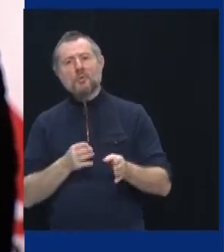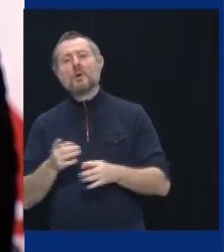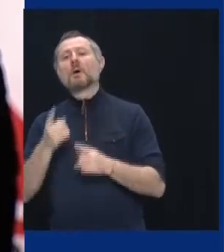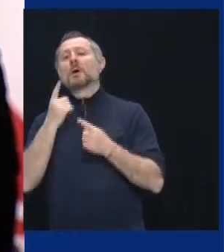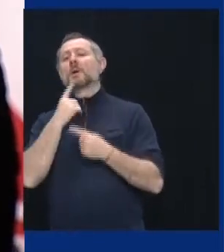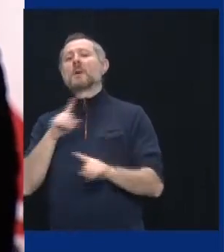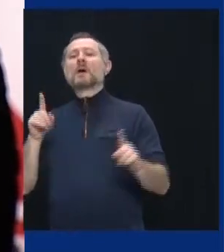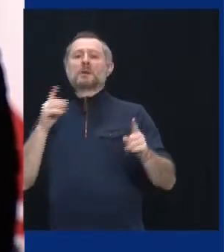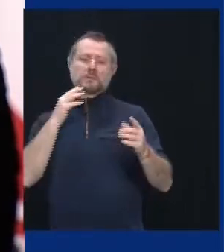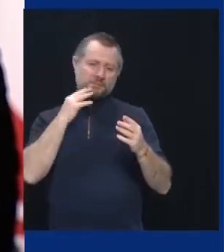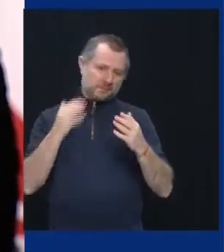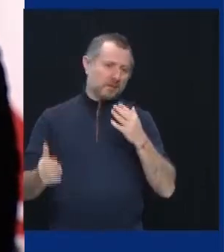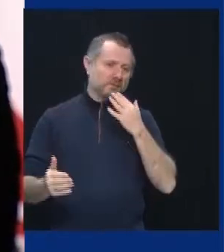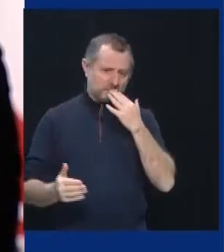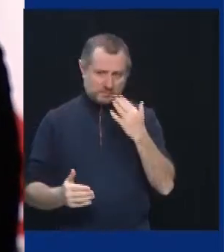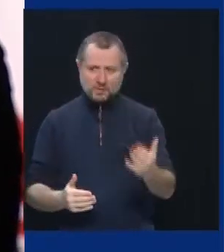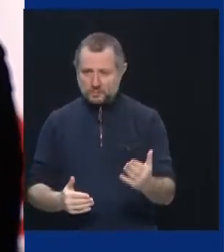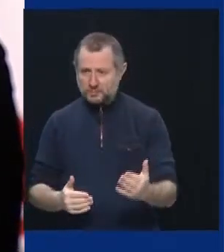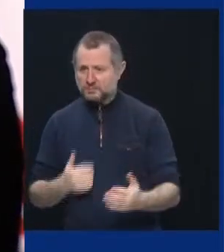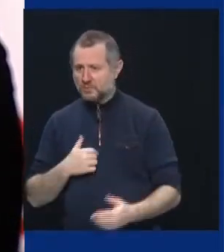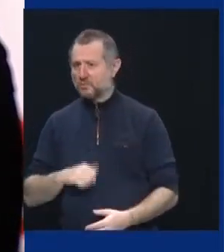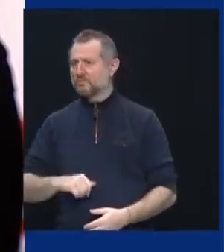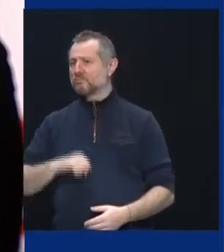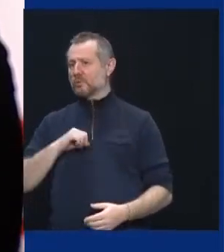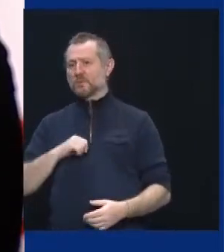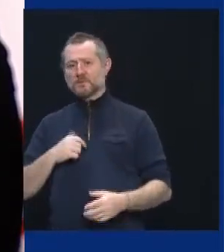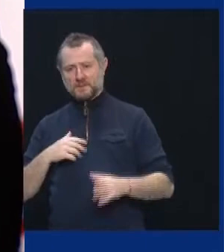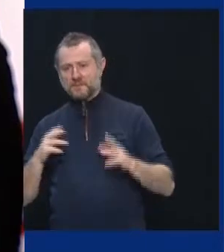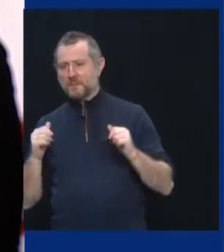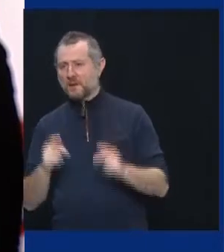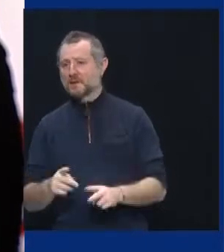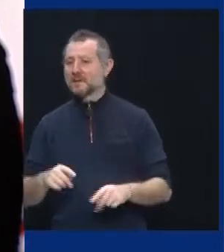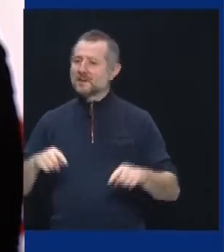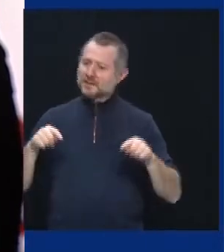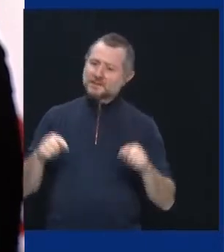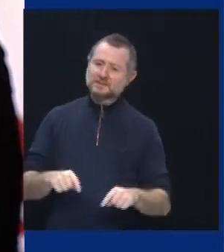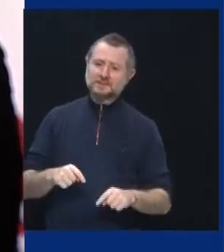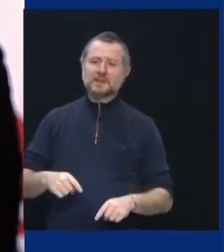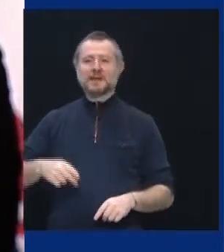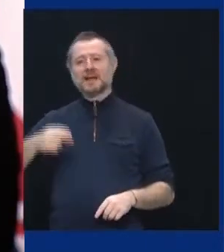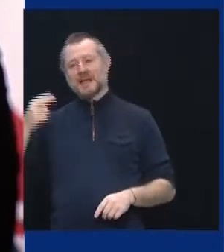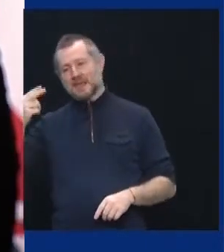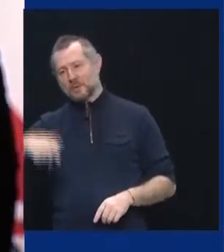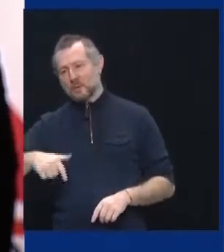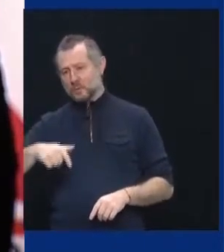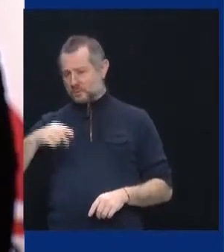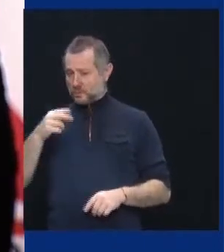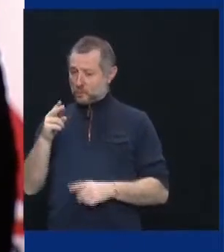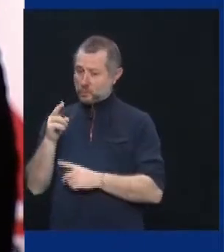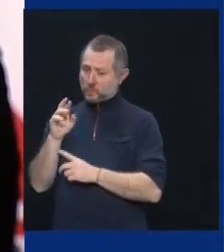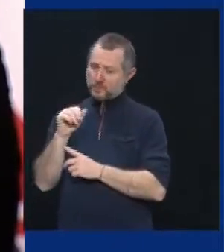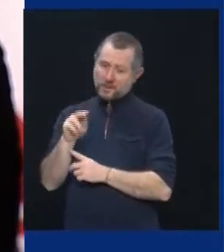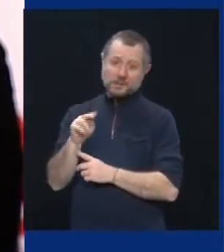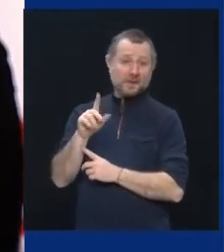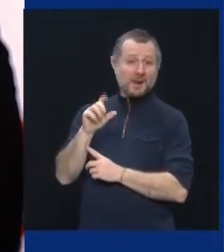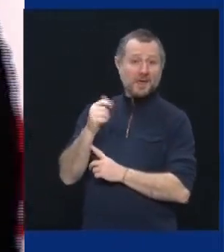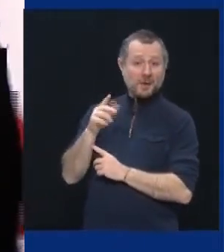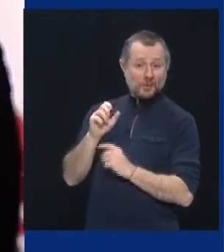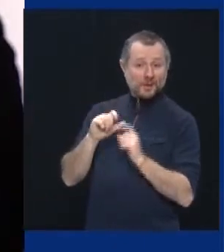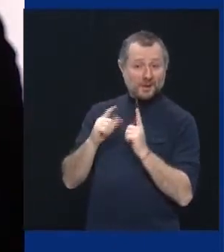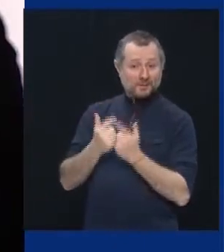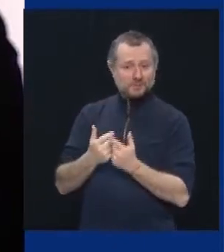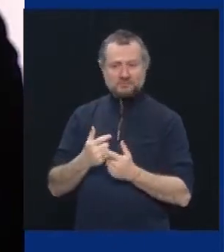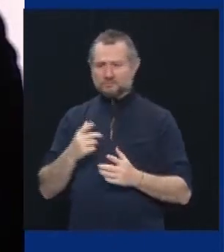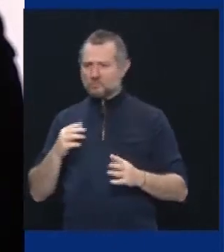how proud we are to be returning. This headquarters is for the Urban League movement. We